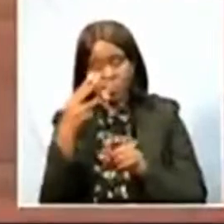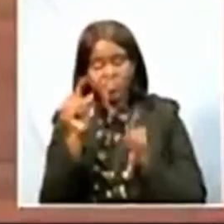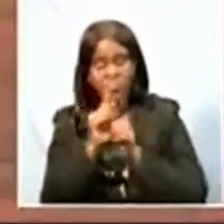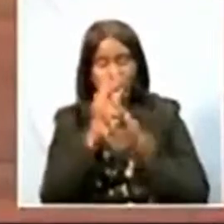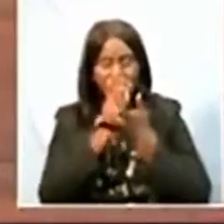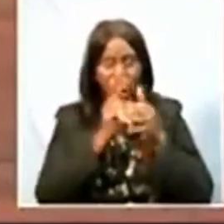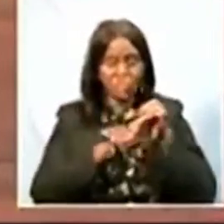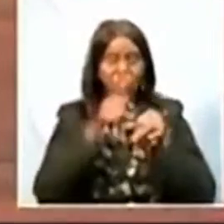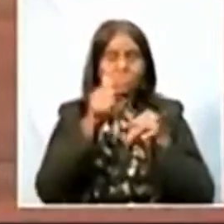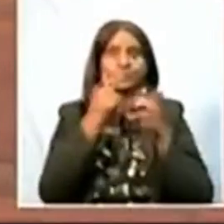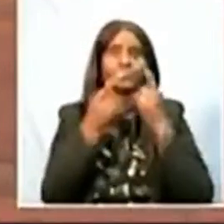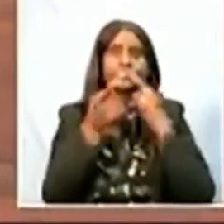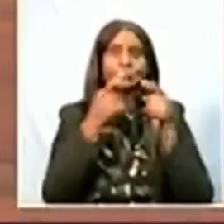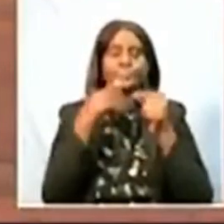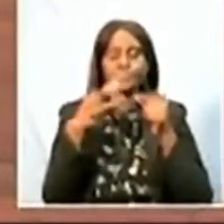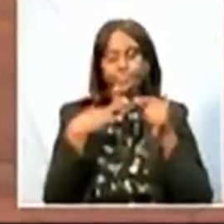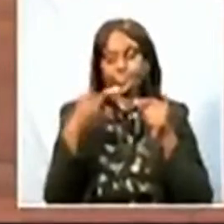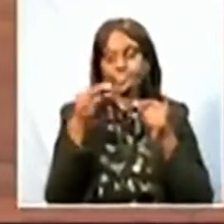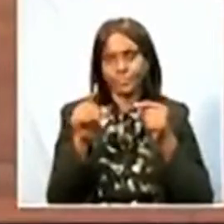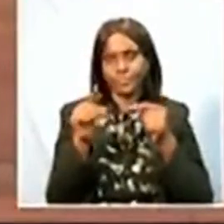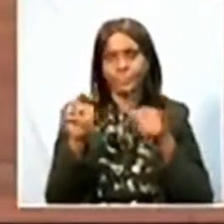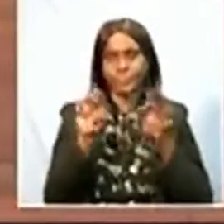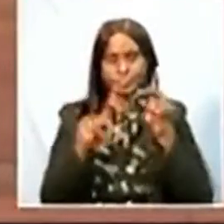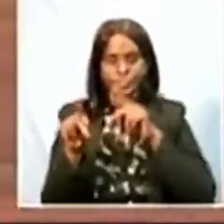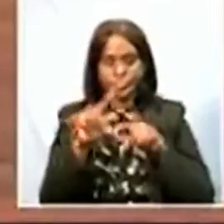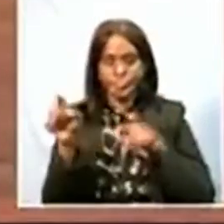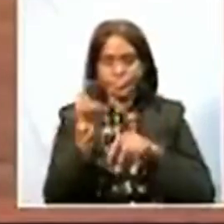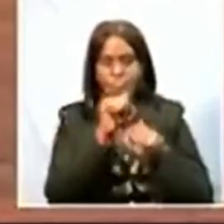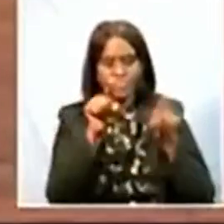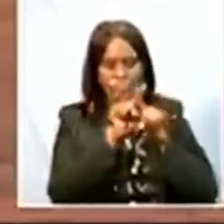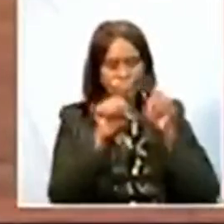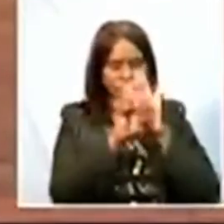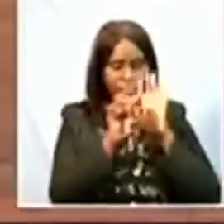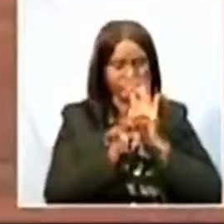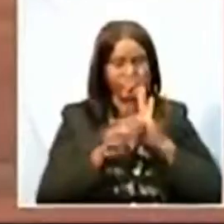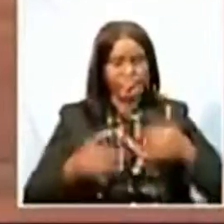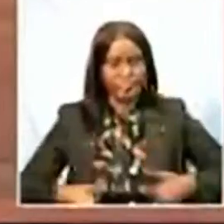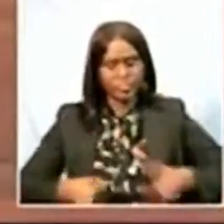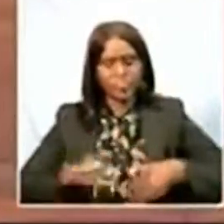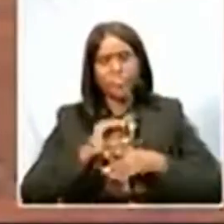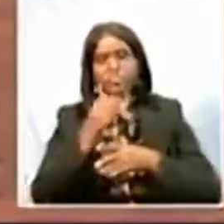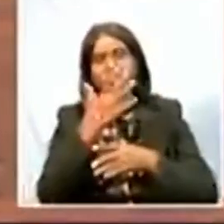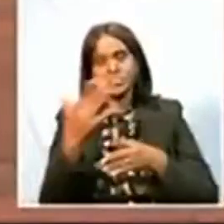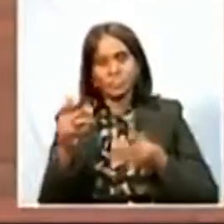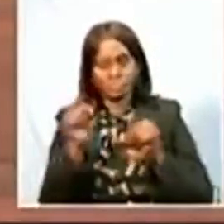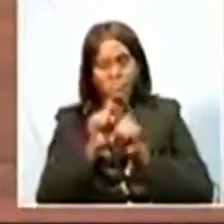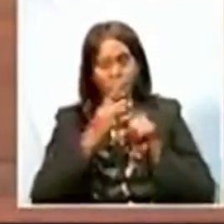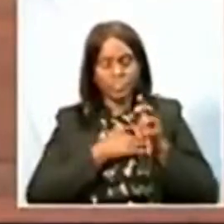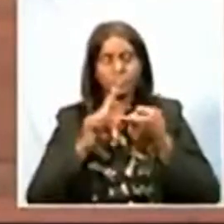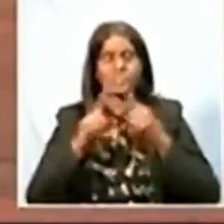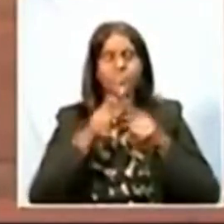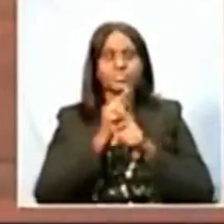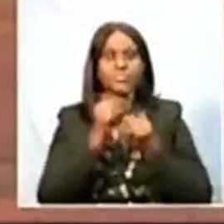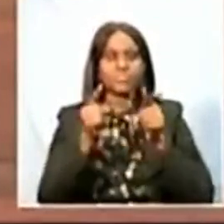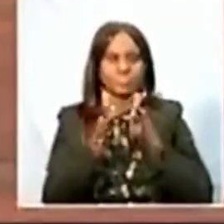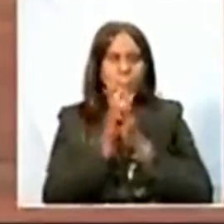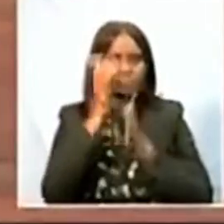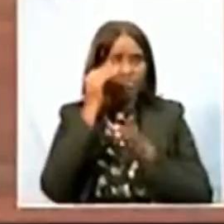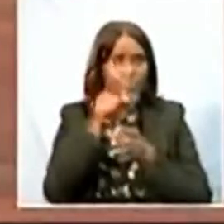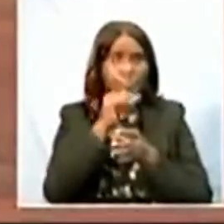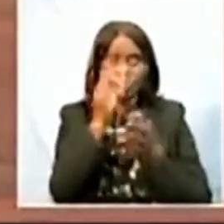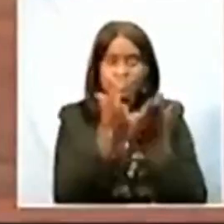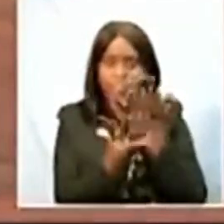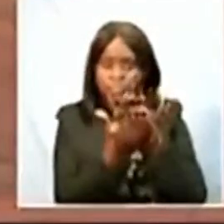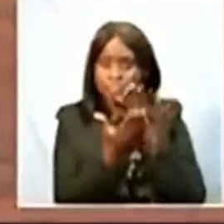some point you say at the application, these people were like this, they were youths or something, like my colleague was asking. Why didn't you attach